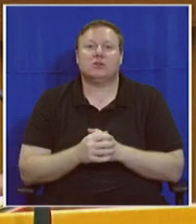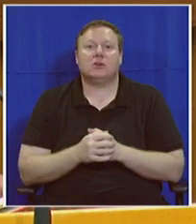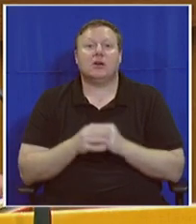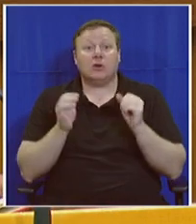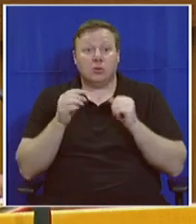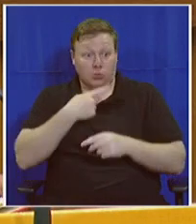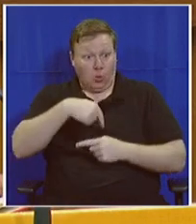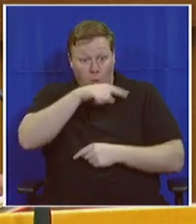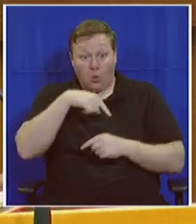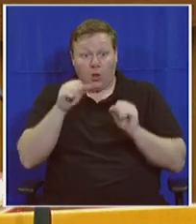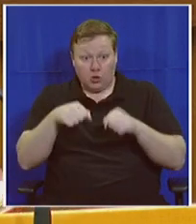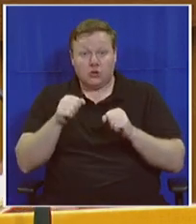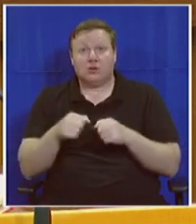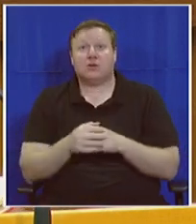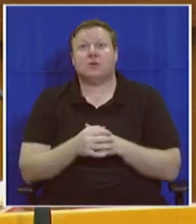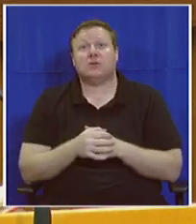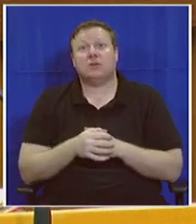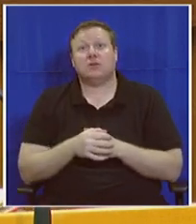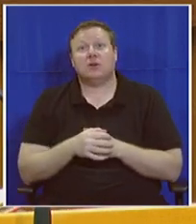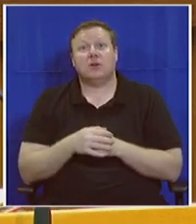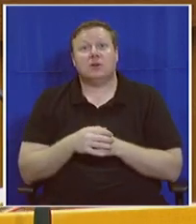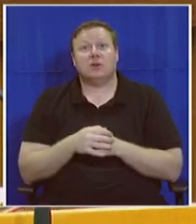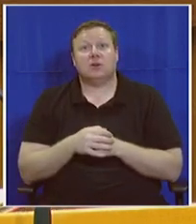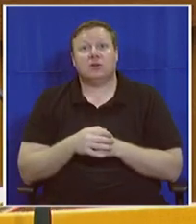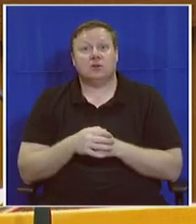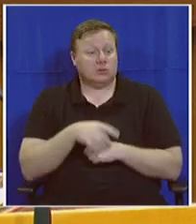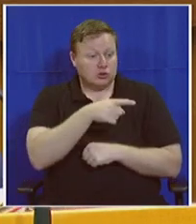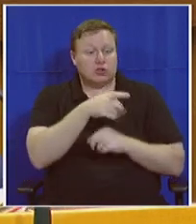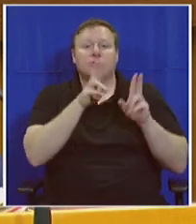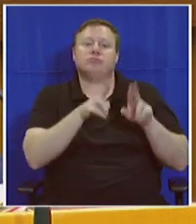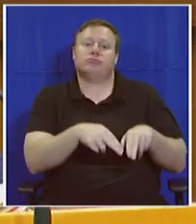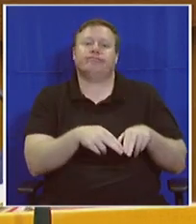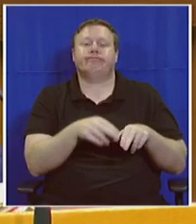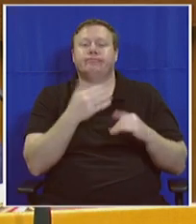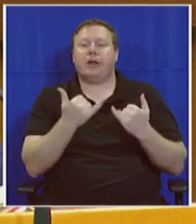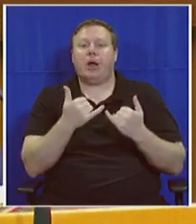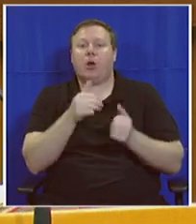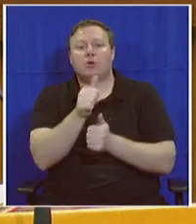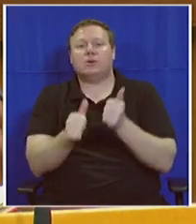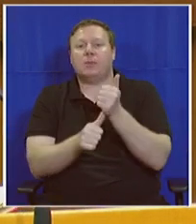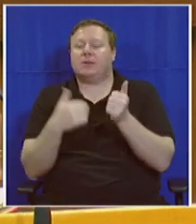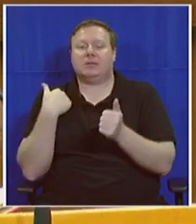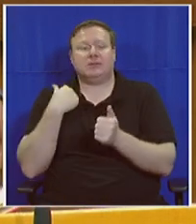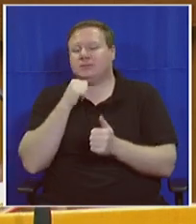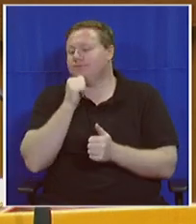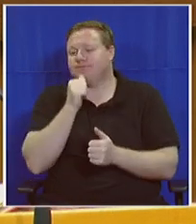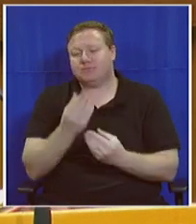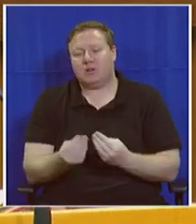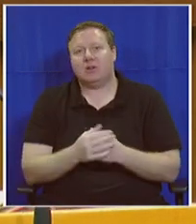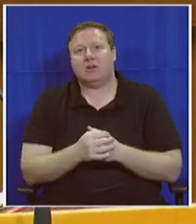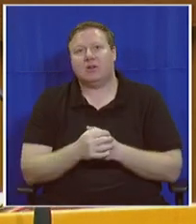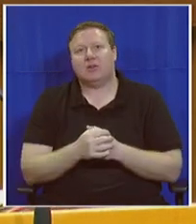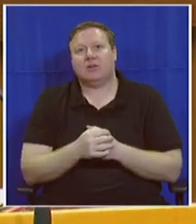on this. She has passed on. Unfortunately, I don't have a deputy now, up to now. I may not give the